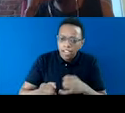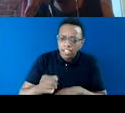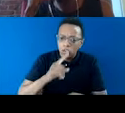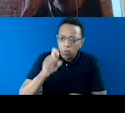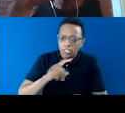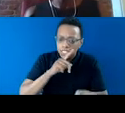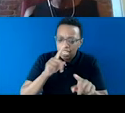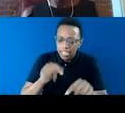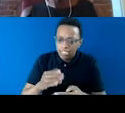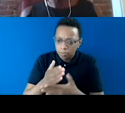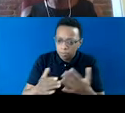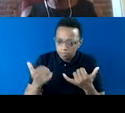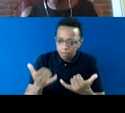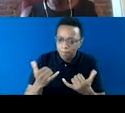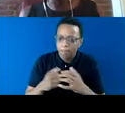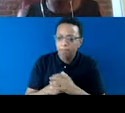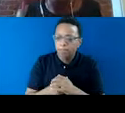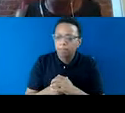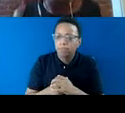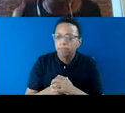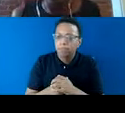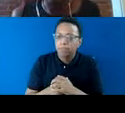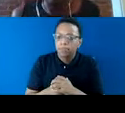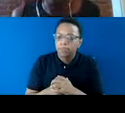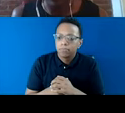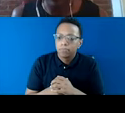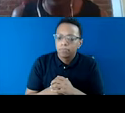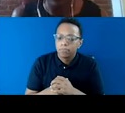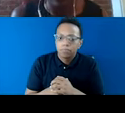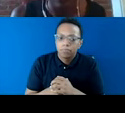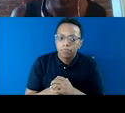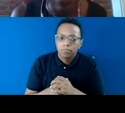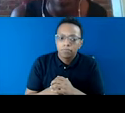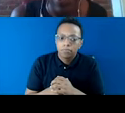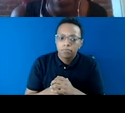here. So I'm going to put my...